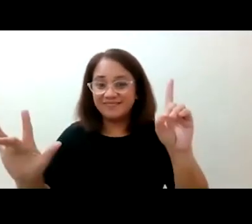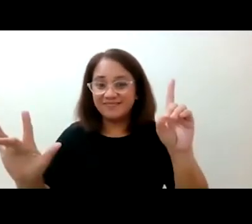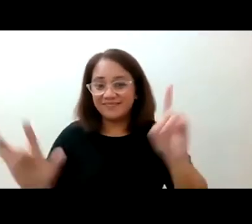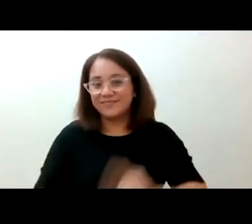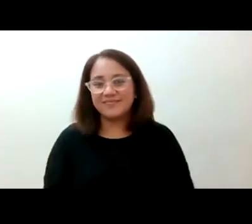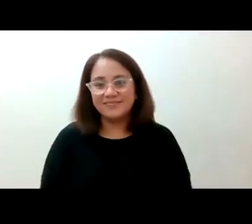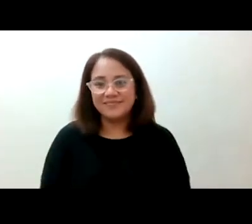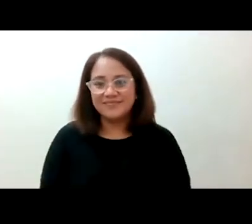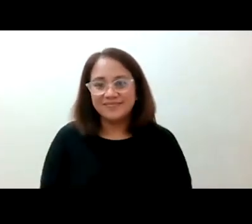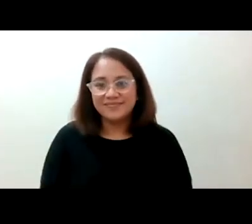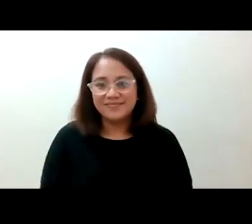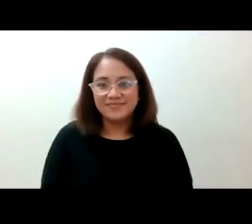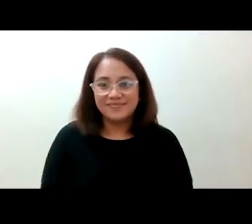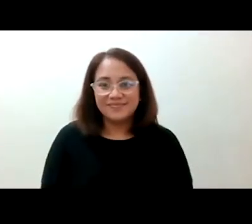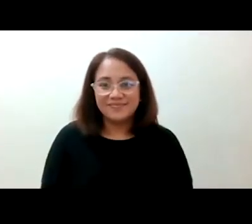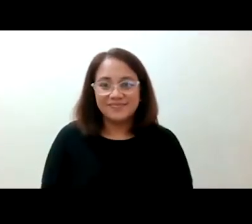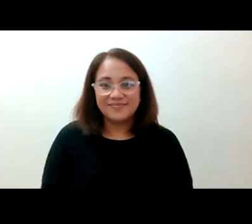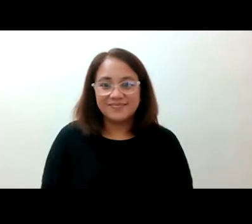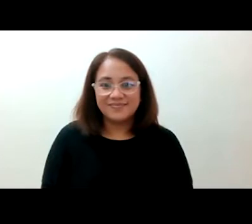Ooh.